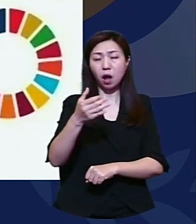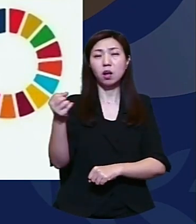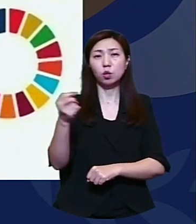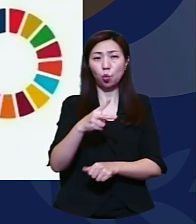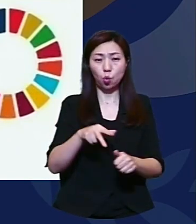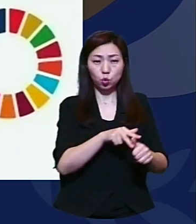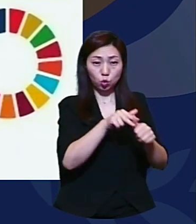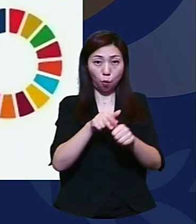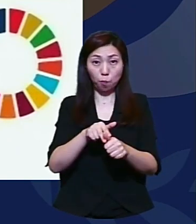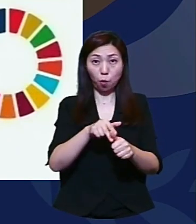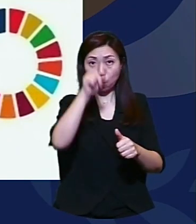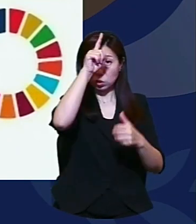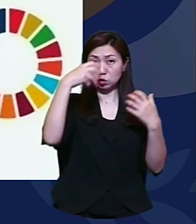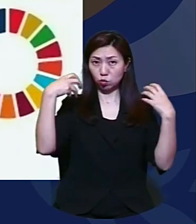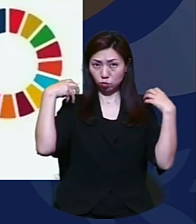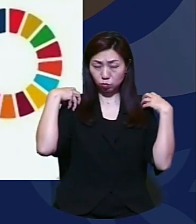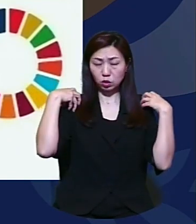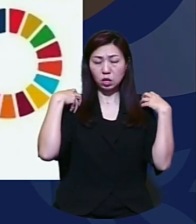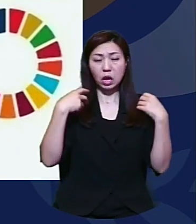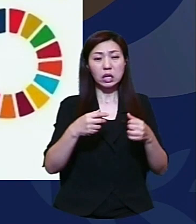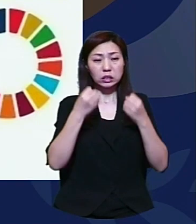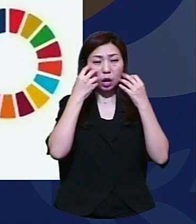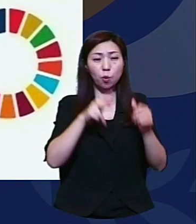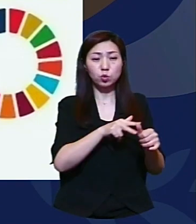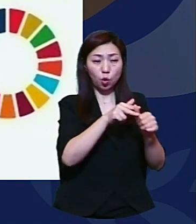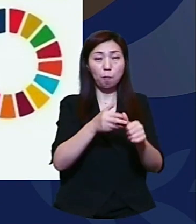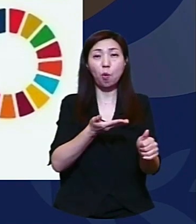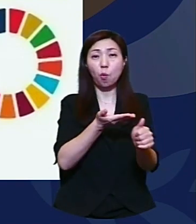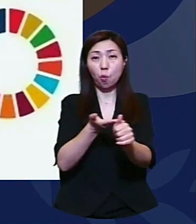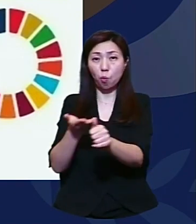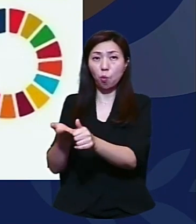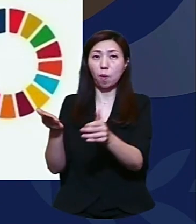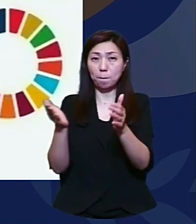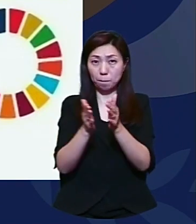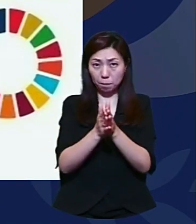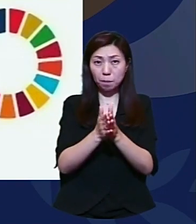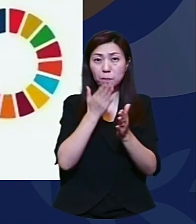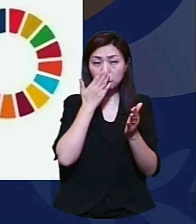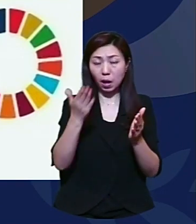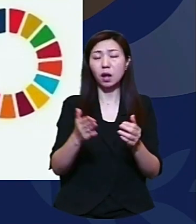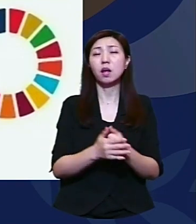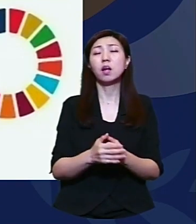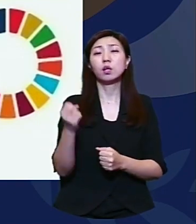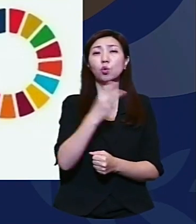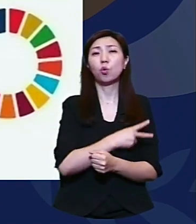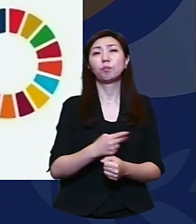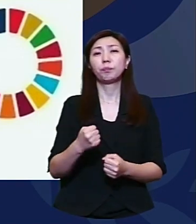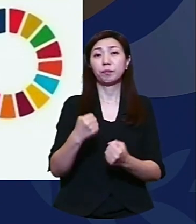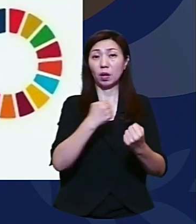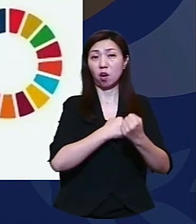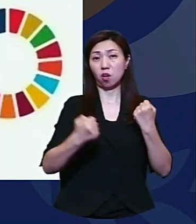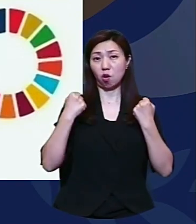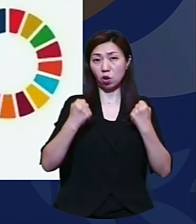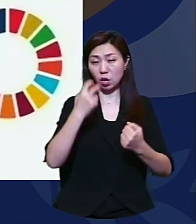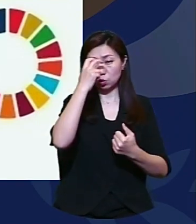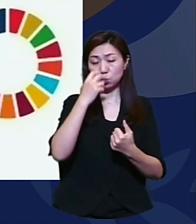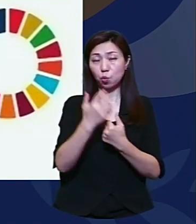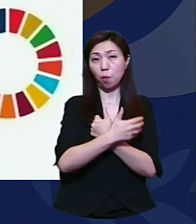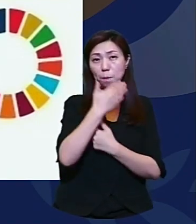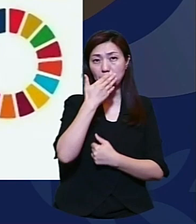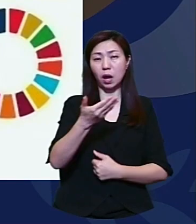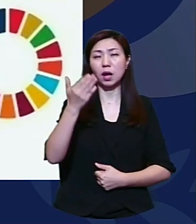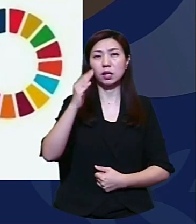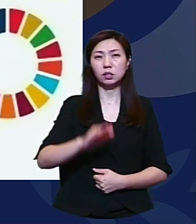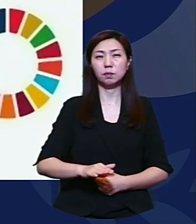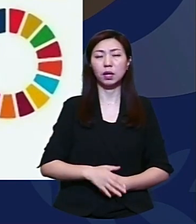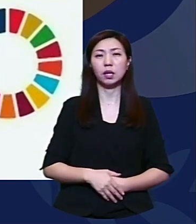vital health information, and of course, much more. But regrettably, the majority of the world is not so